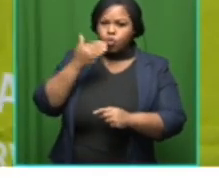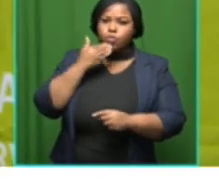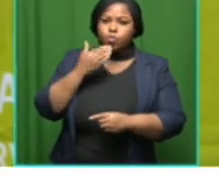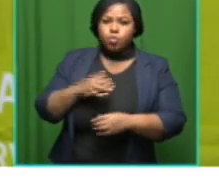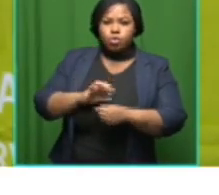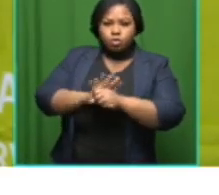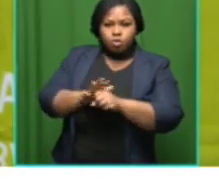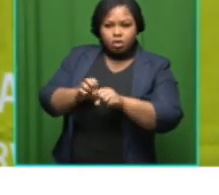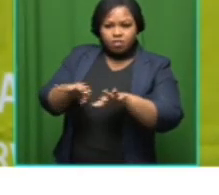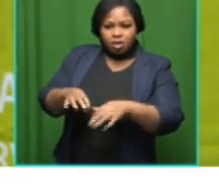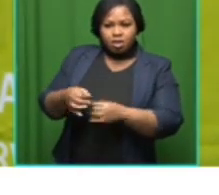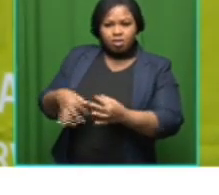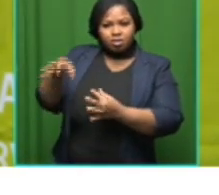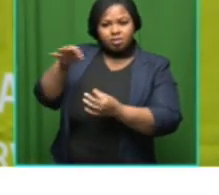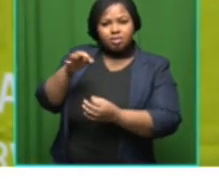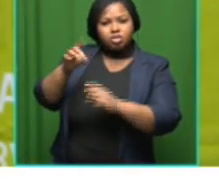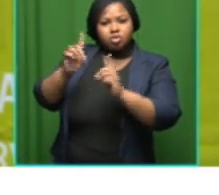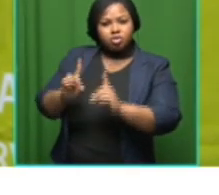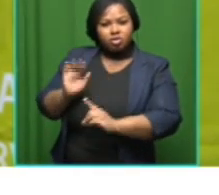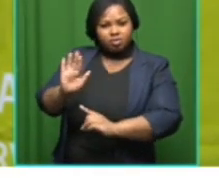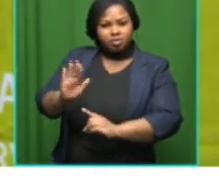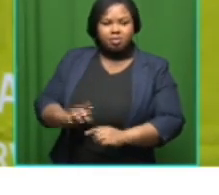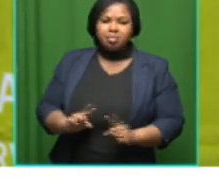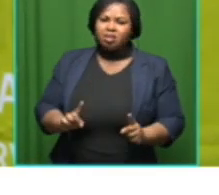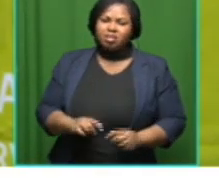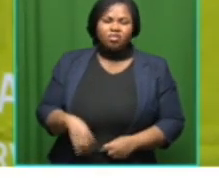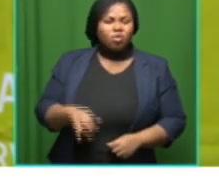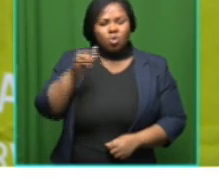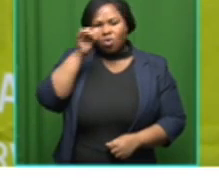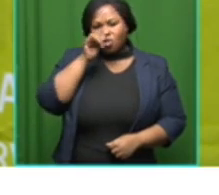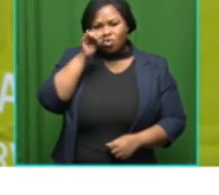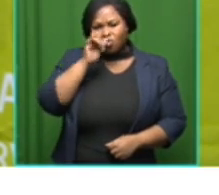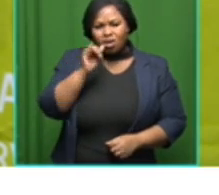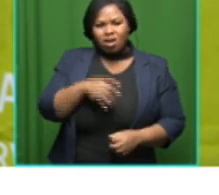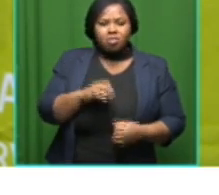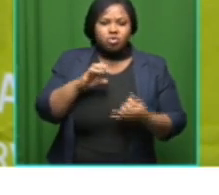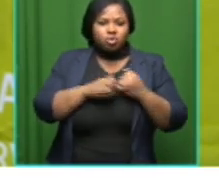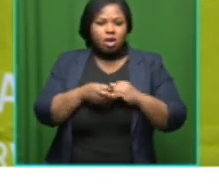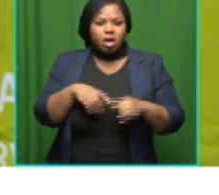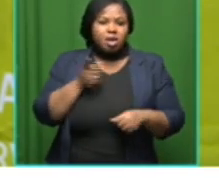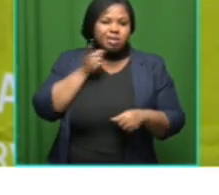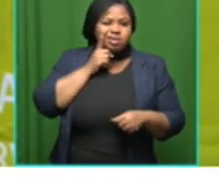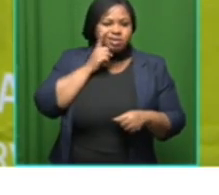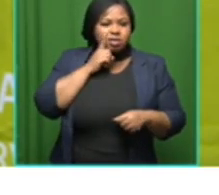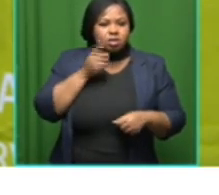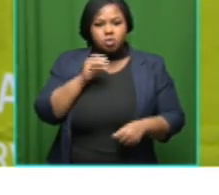of criminal elements not to play into this space, not to really try and